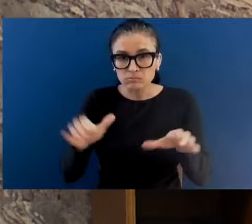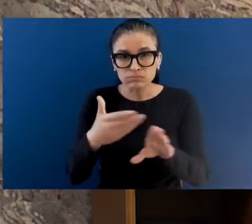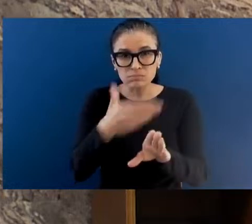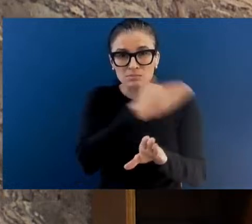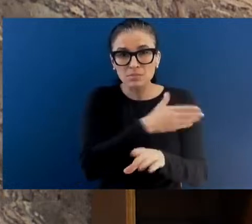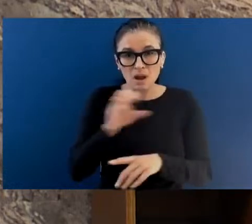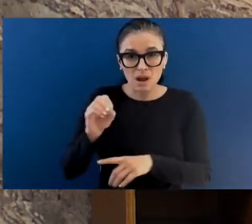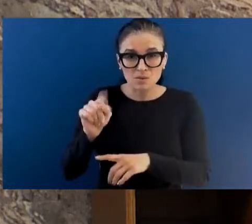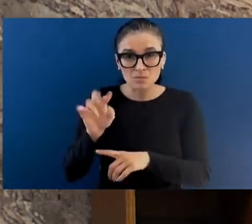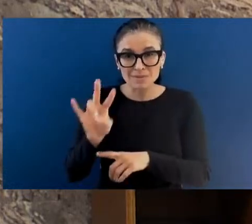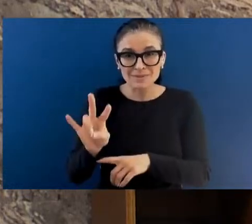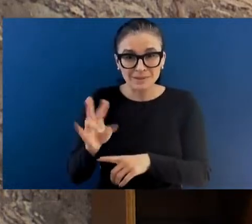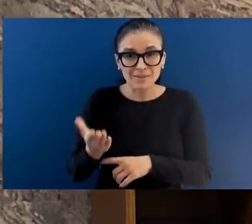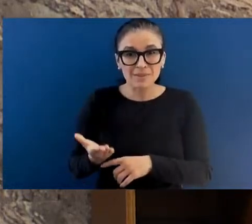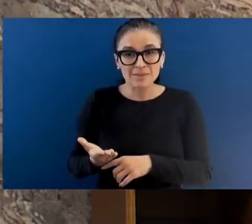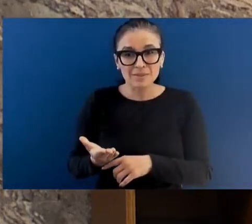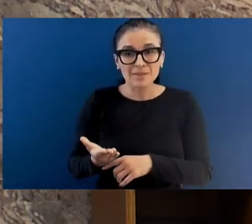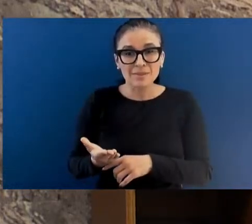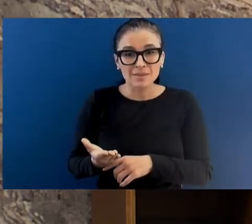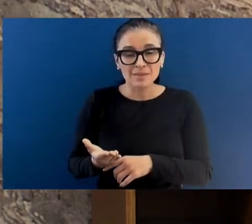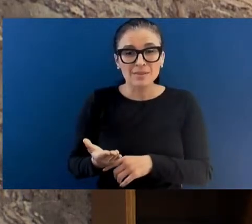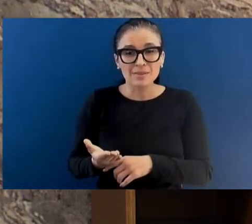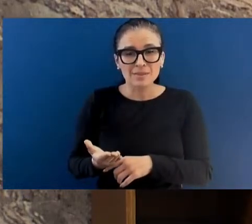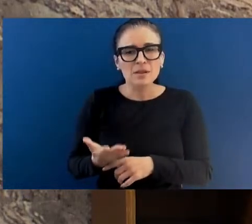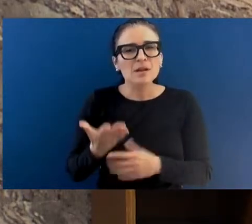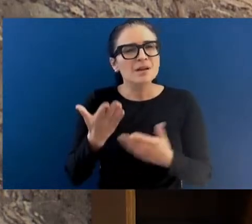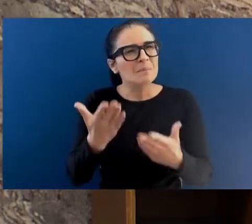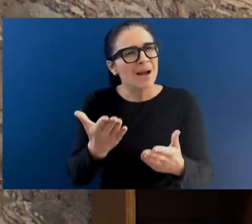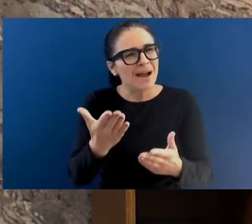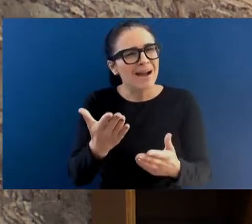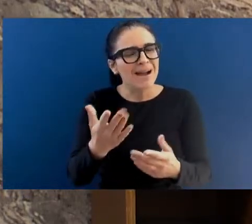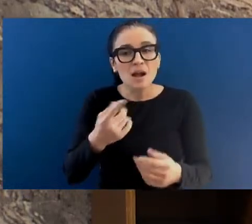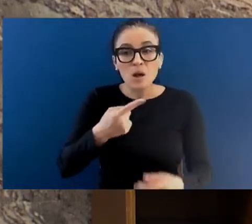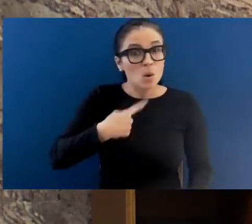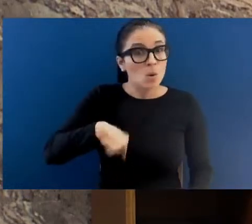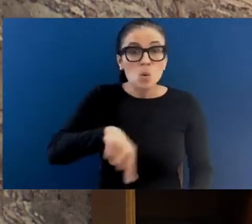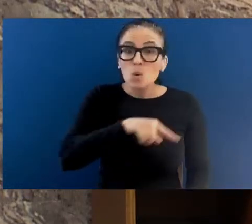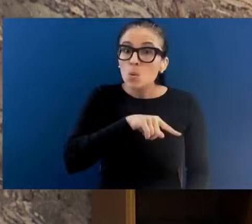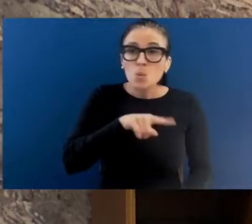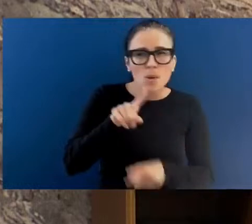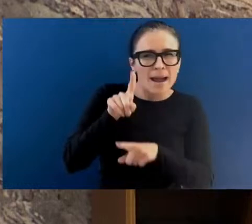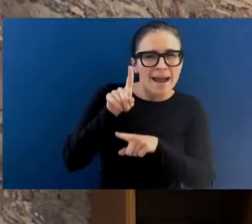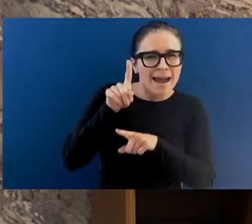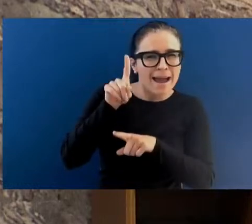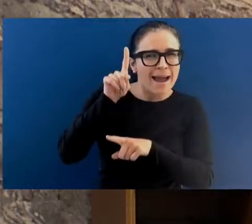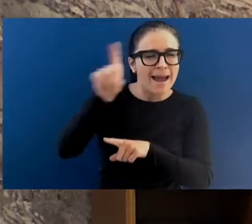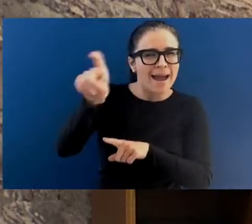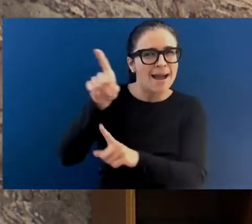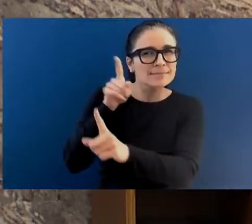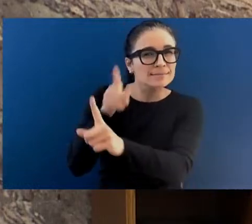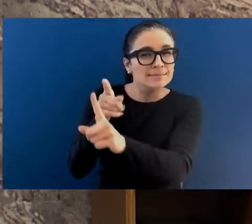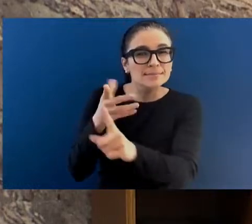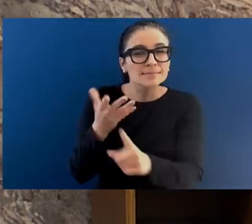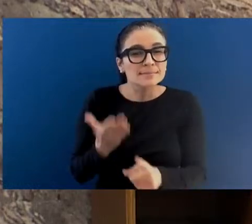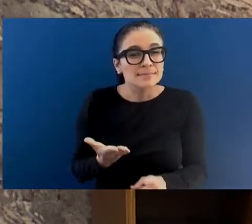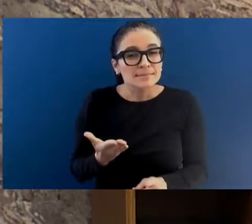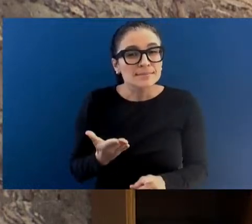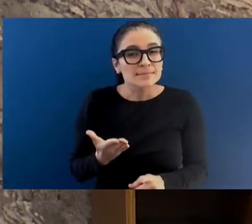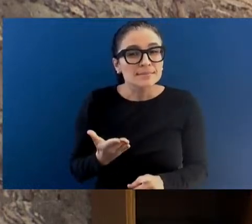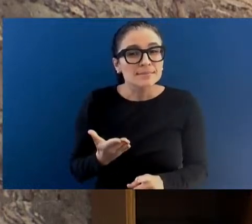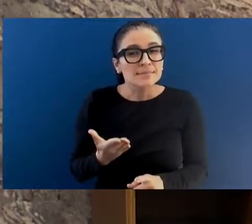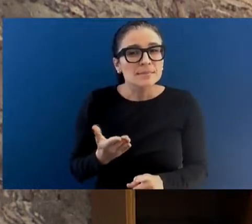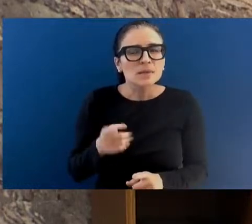What we've been asking for this government to explain and for the Premier to categorically condemn